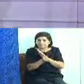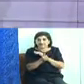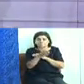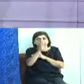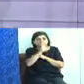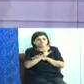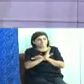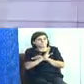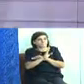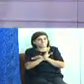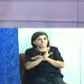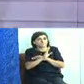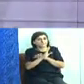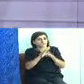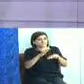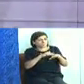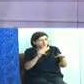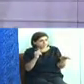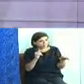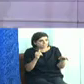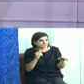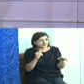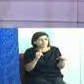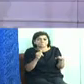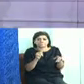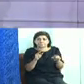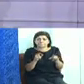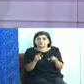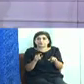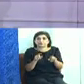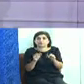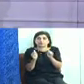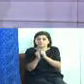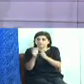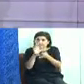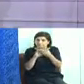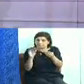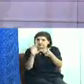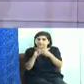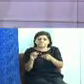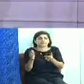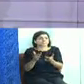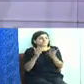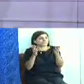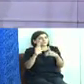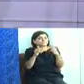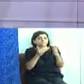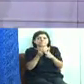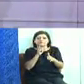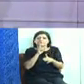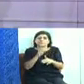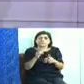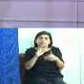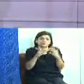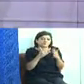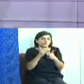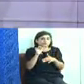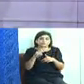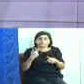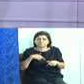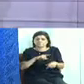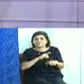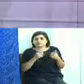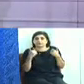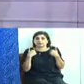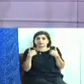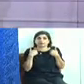Wayne has called us, even with our testimonies, and we offer all that we are, all that we have, and all that we